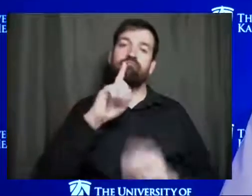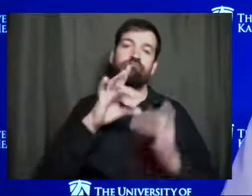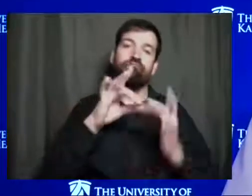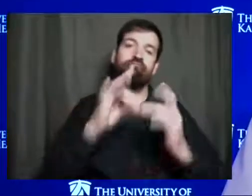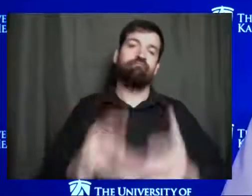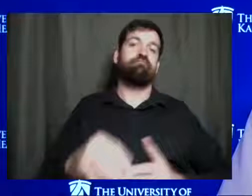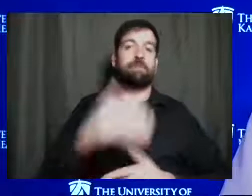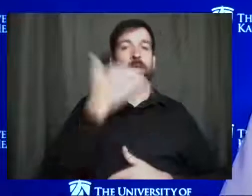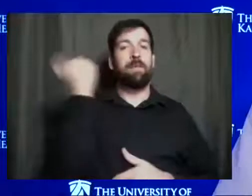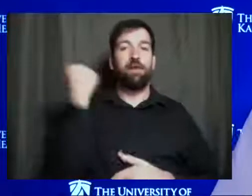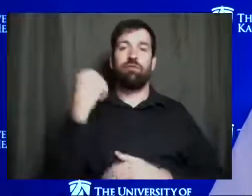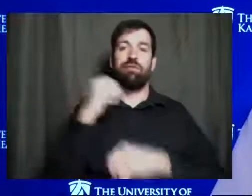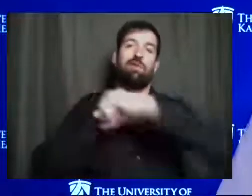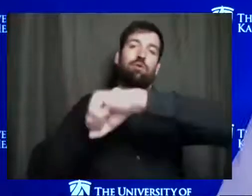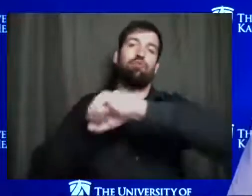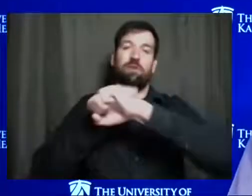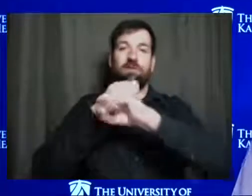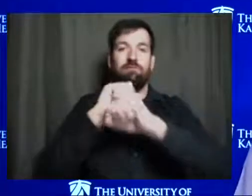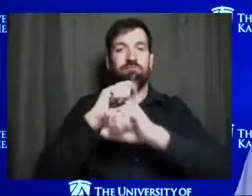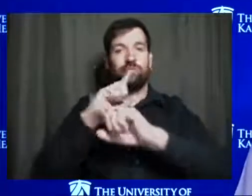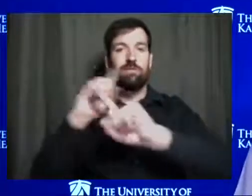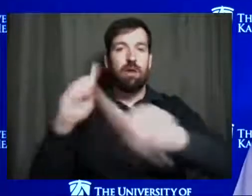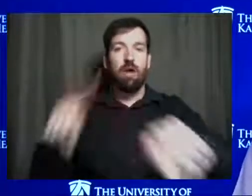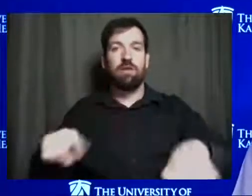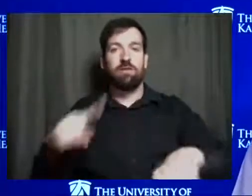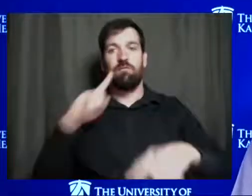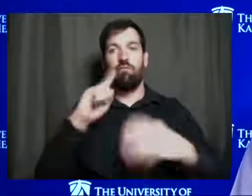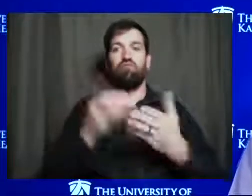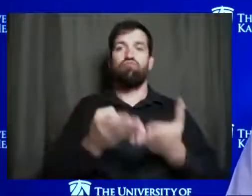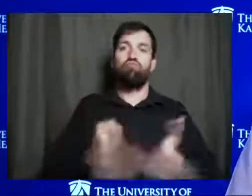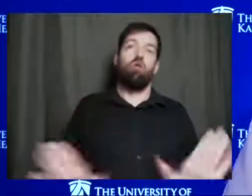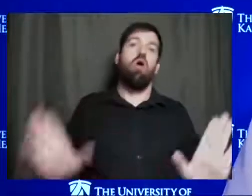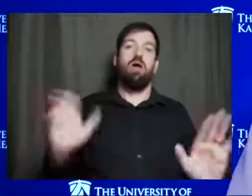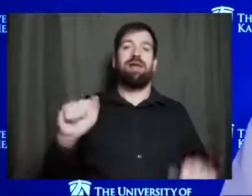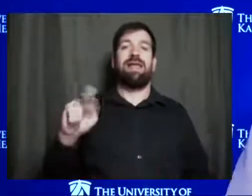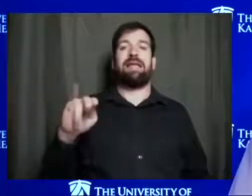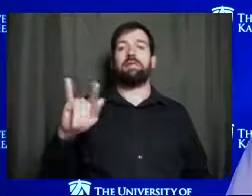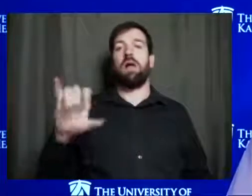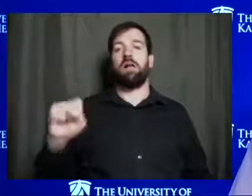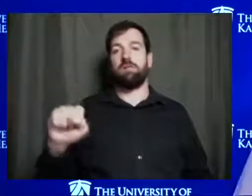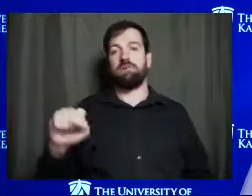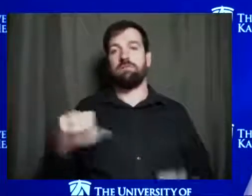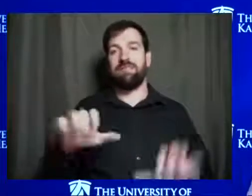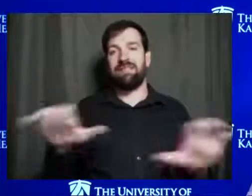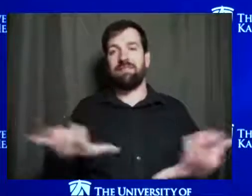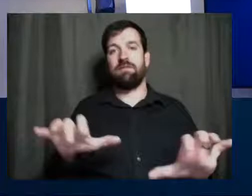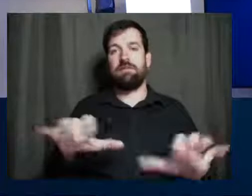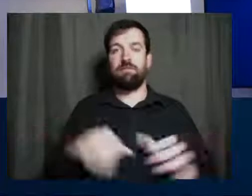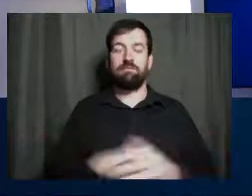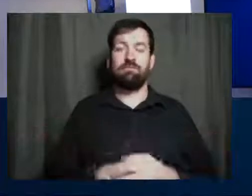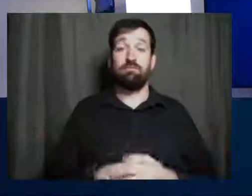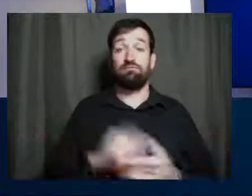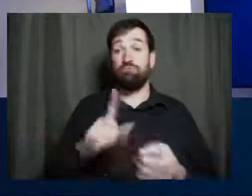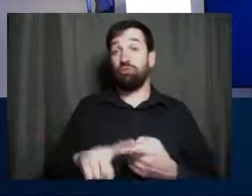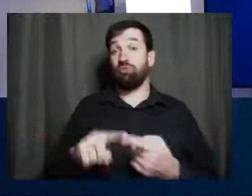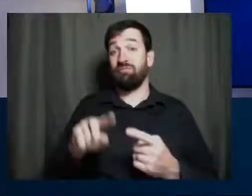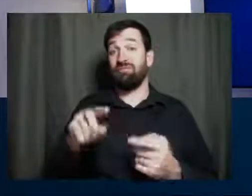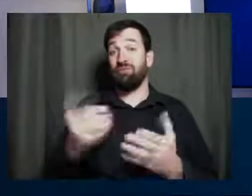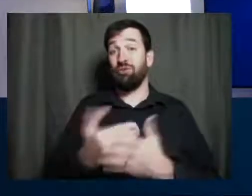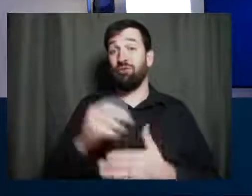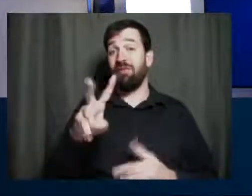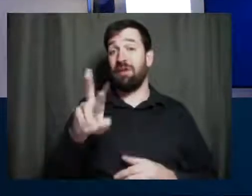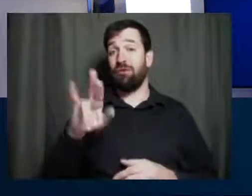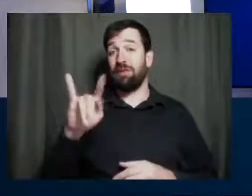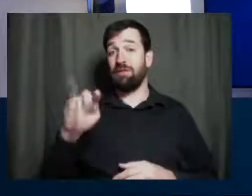as far as broad neutralizing antibody activity, especially to those variants of concern. Joe wants to know, she's 6